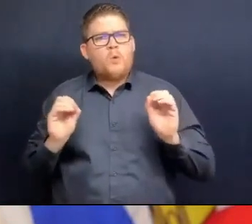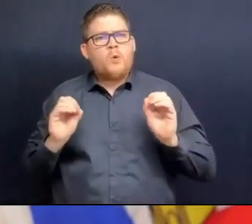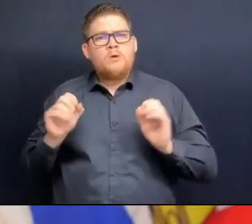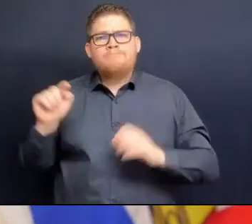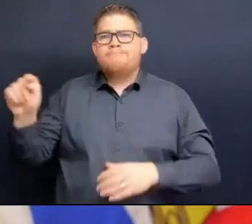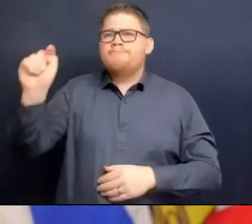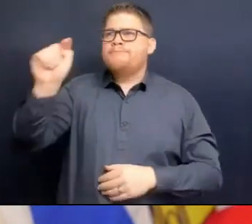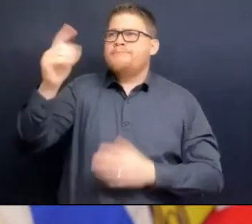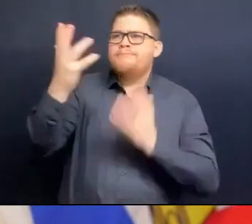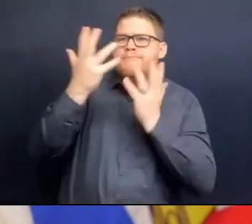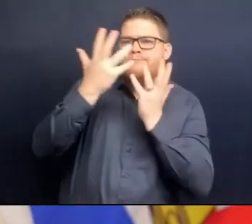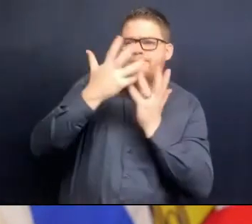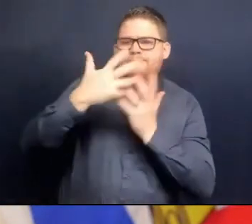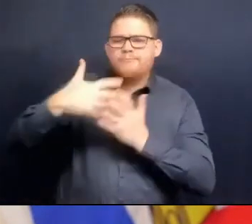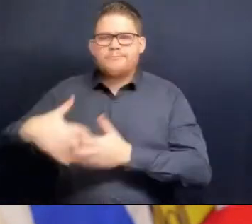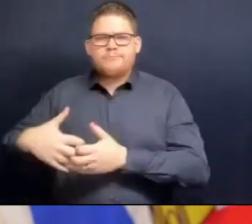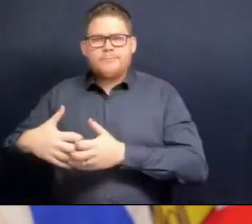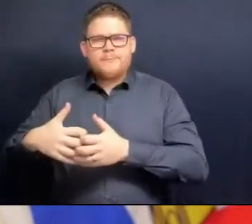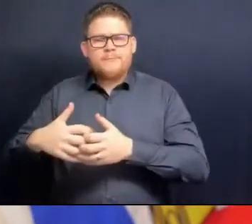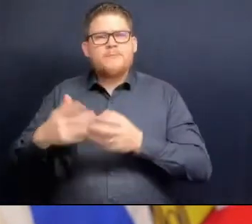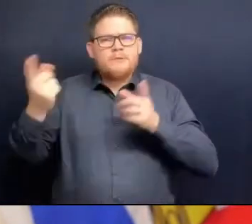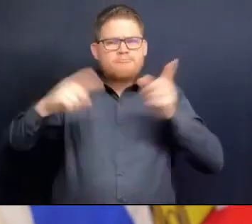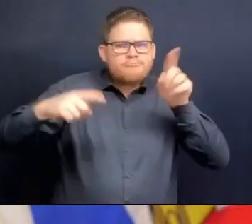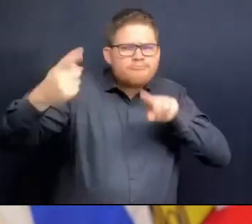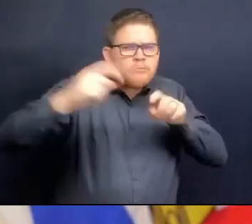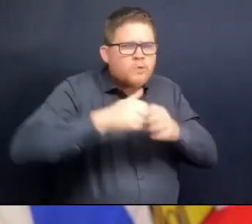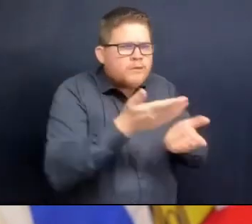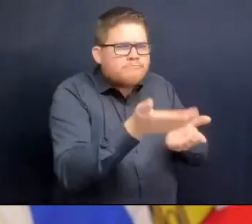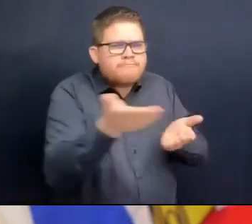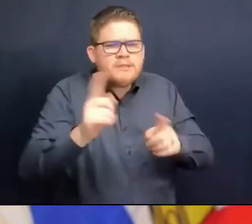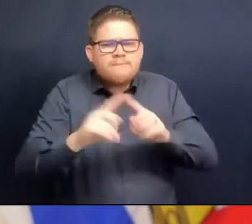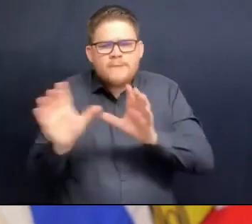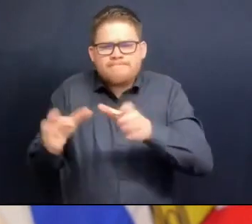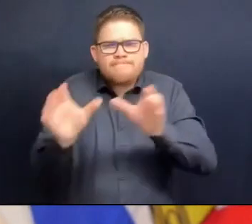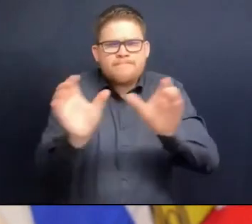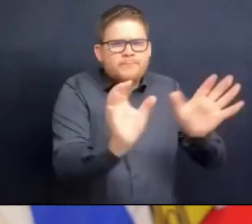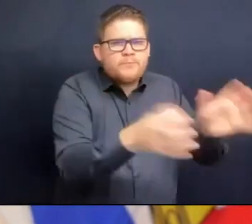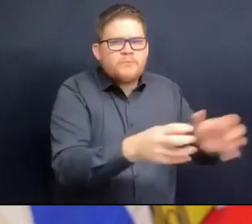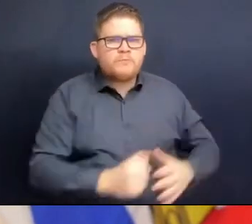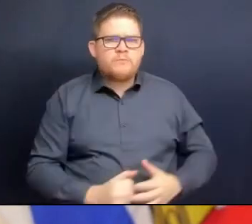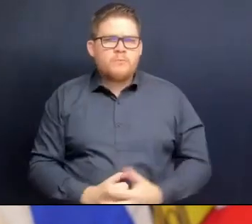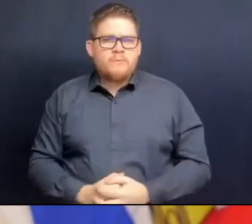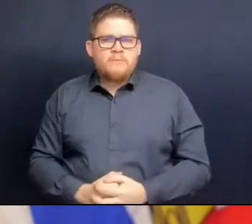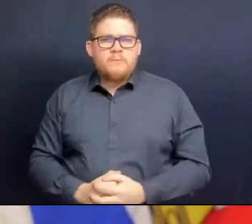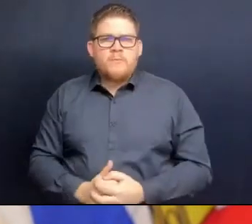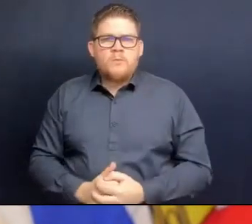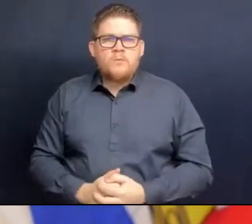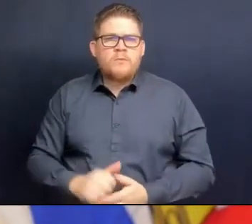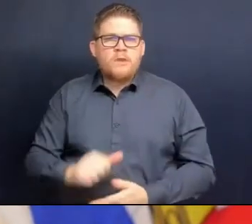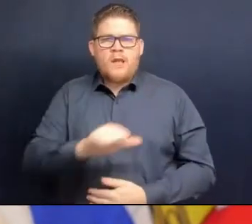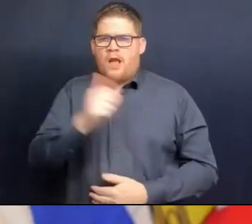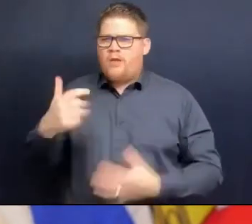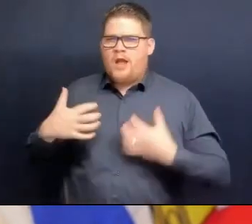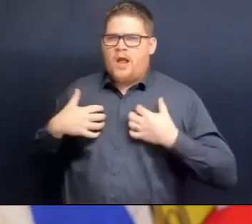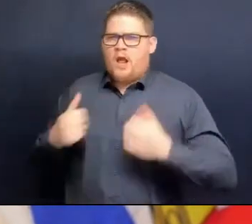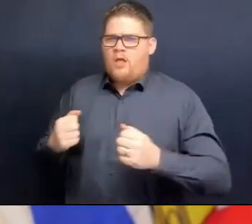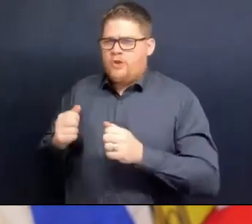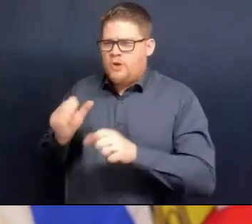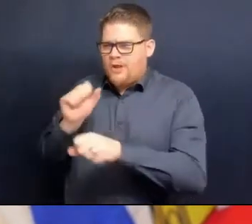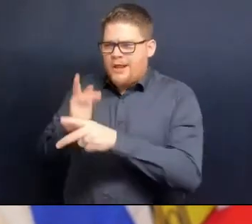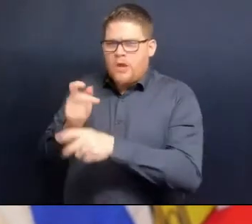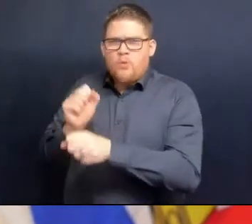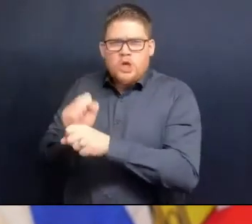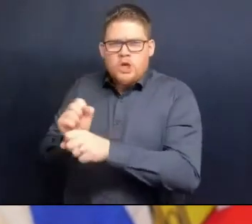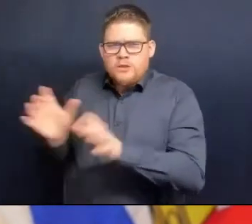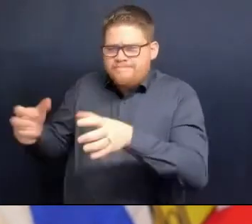health professionals in line on this and to get them to agree to it when other healthcare workers have been subjected to this